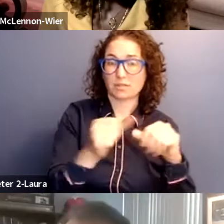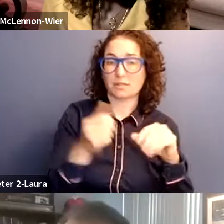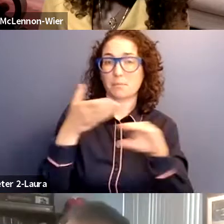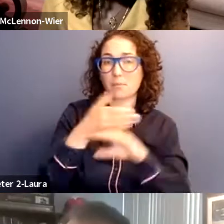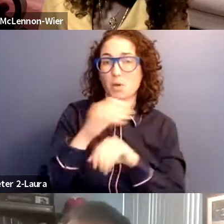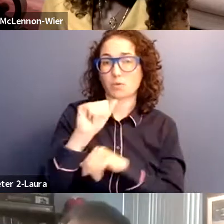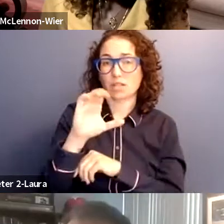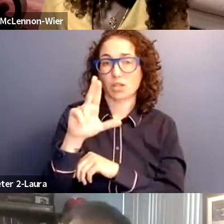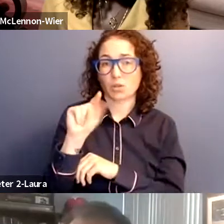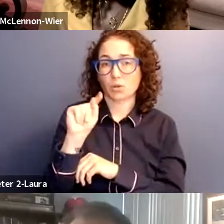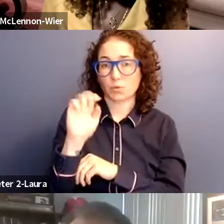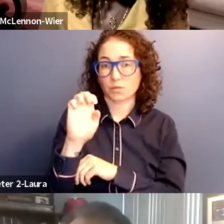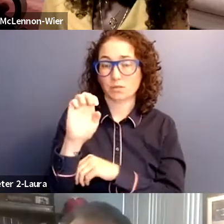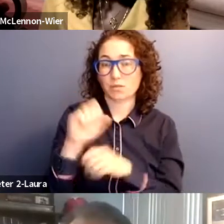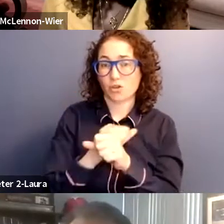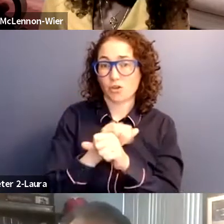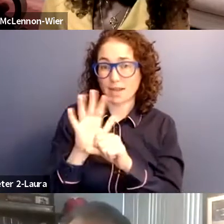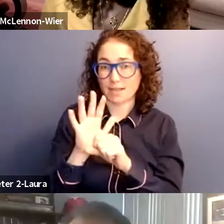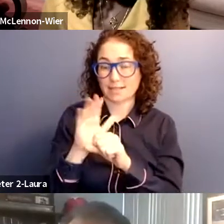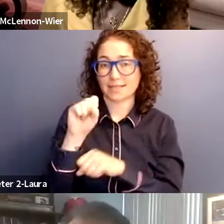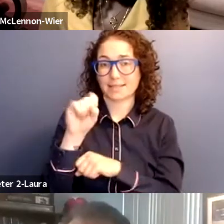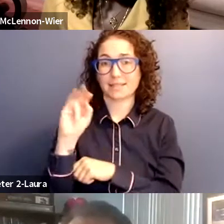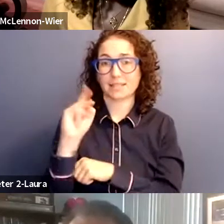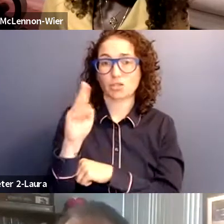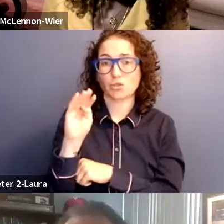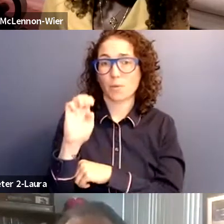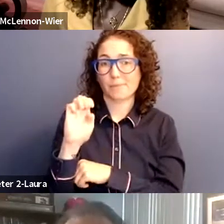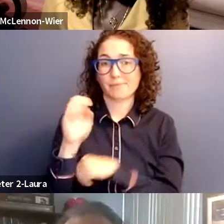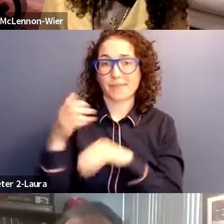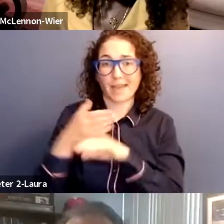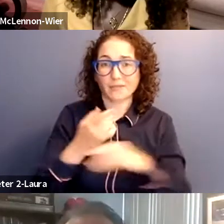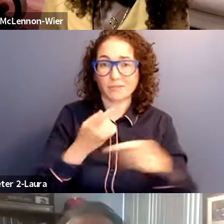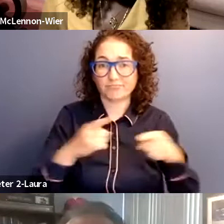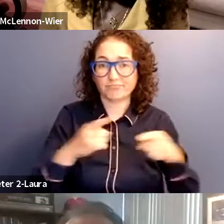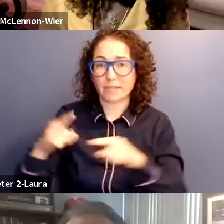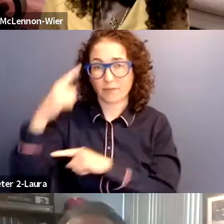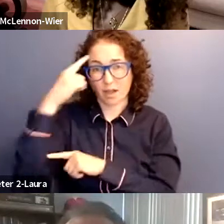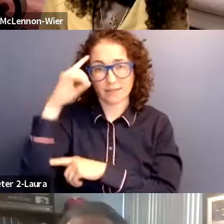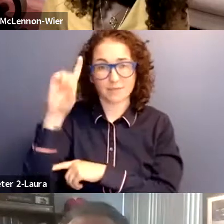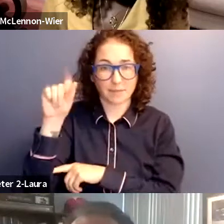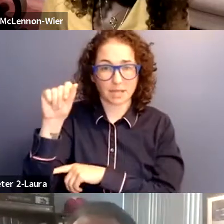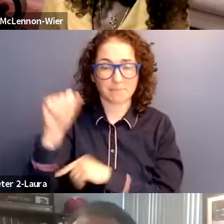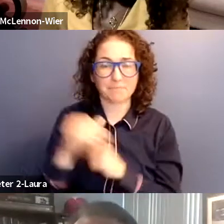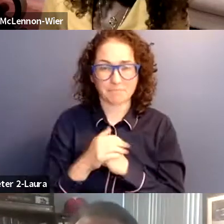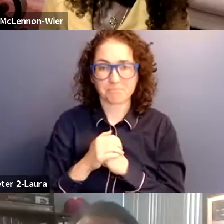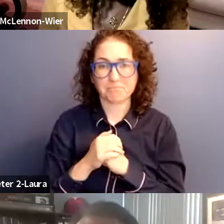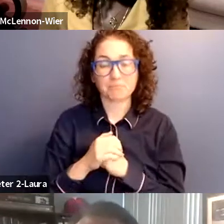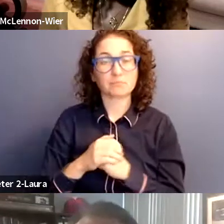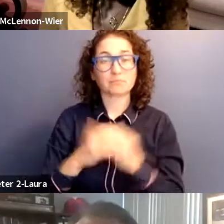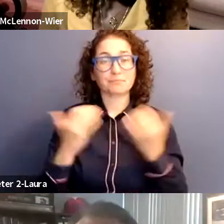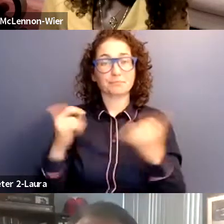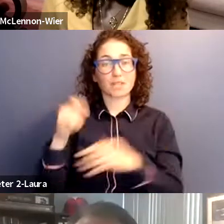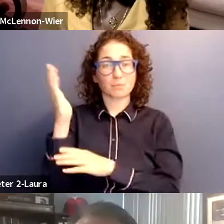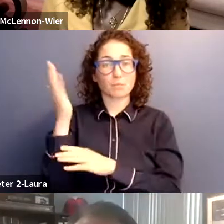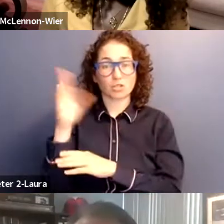Post-Acute COVID-19 Syndrome, the Aftermath of Cognitive Disability. This presentation